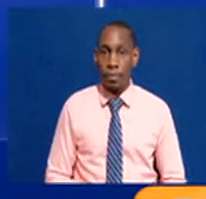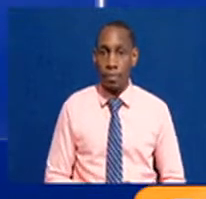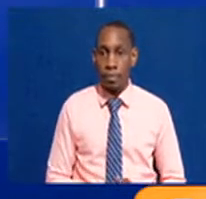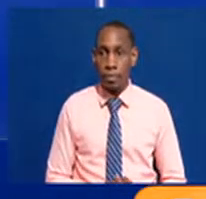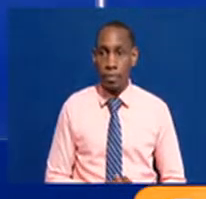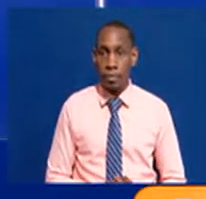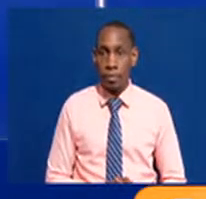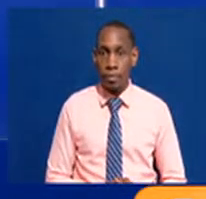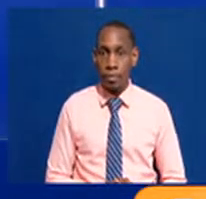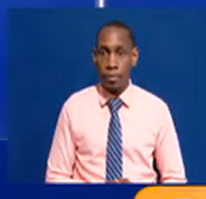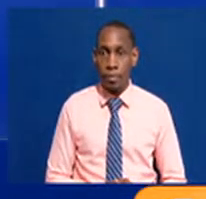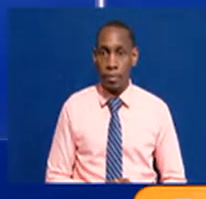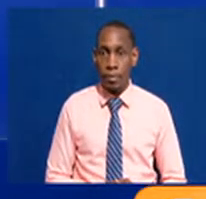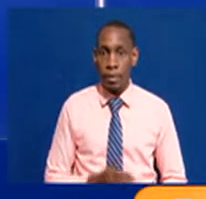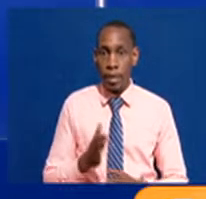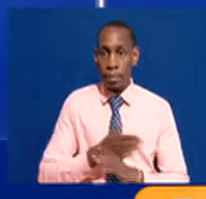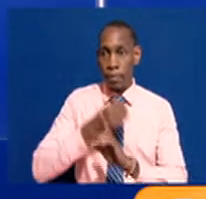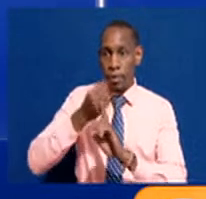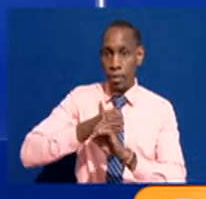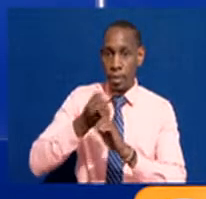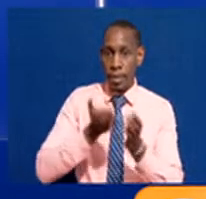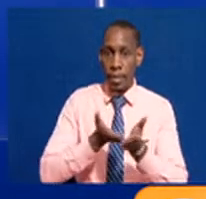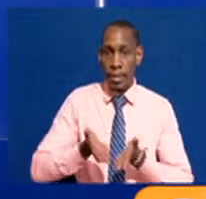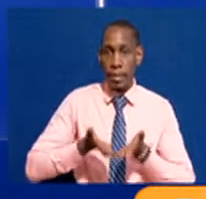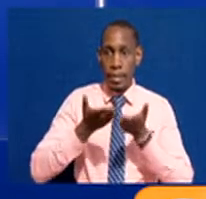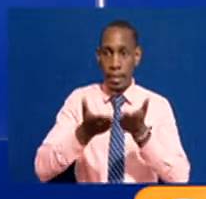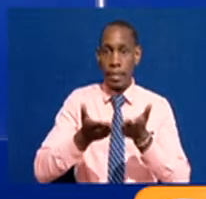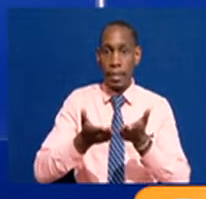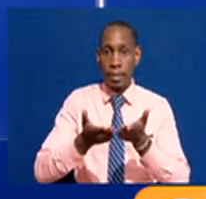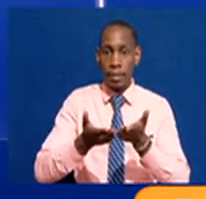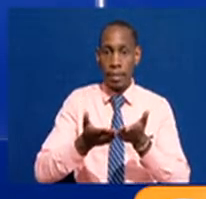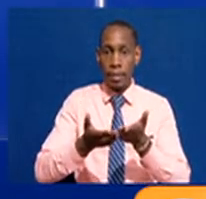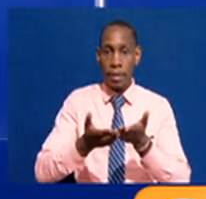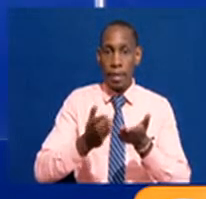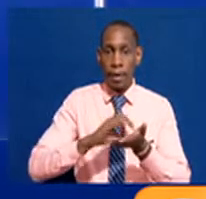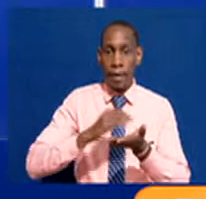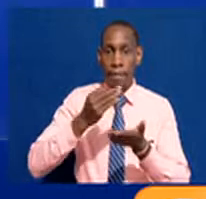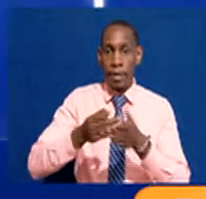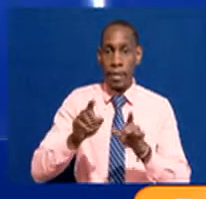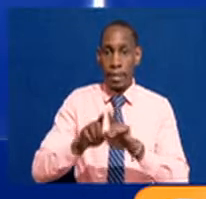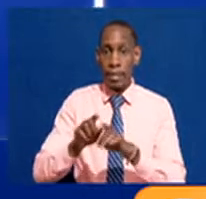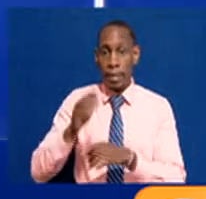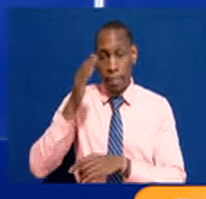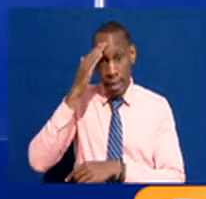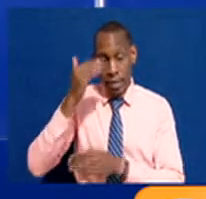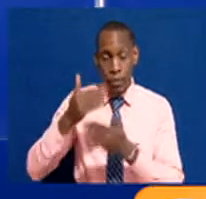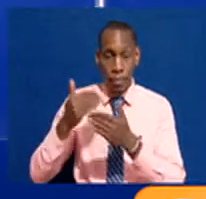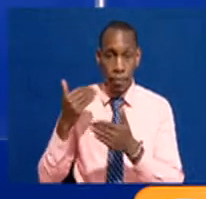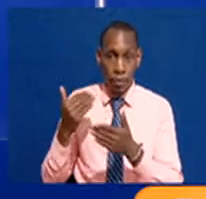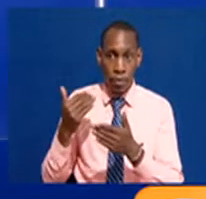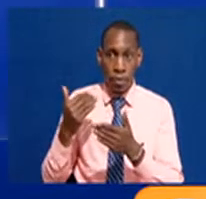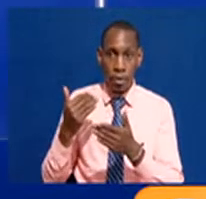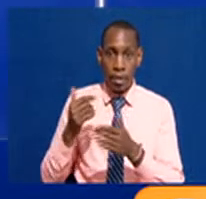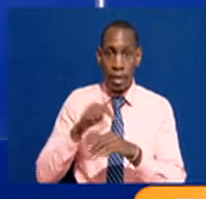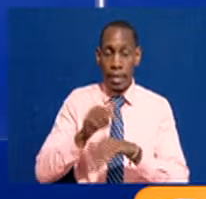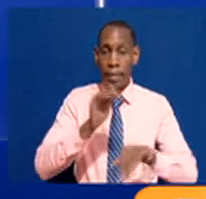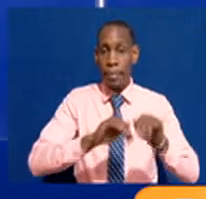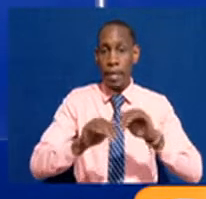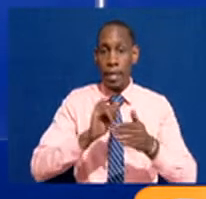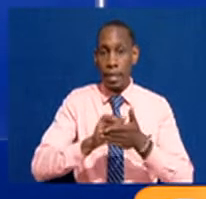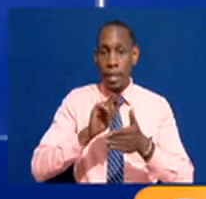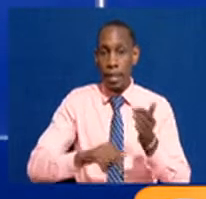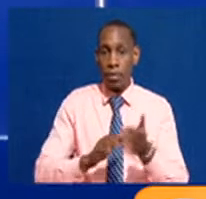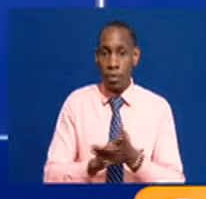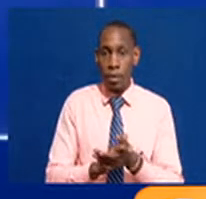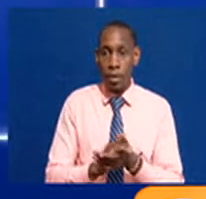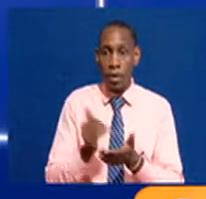Karanja why she was advocating for service delivery facilitation fund while she knew before and during elections that the